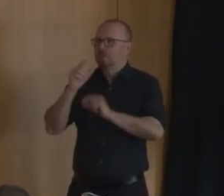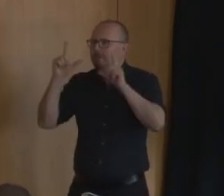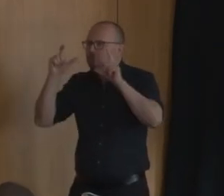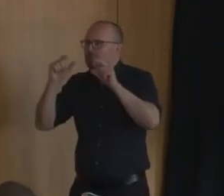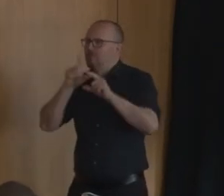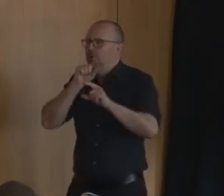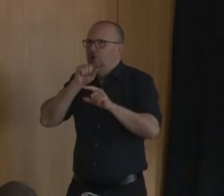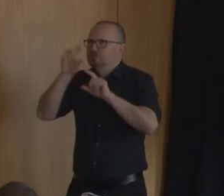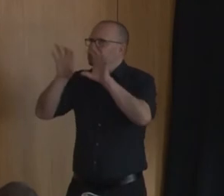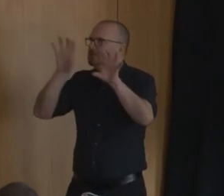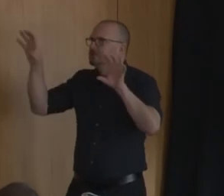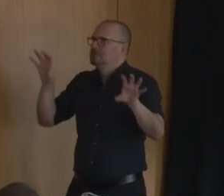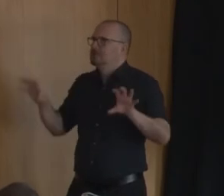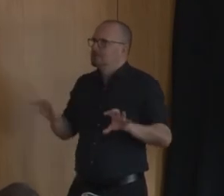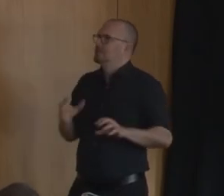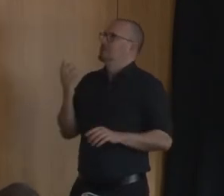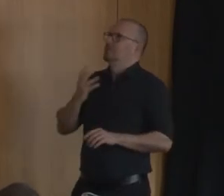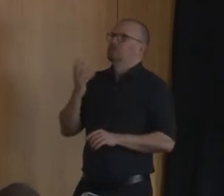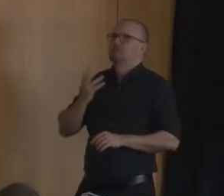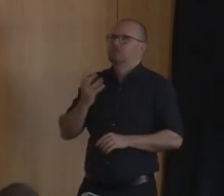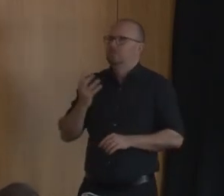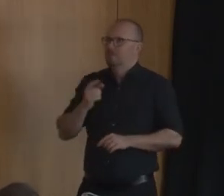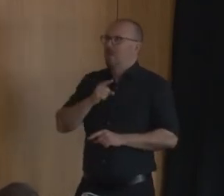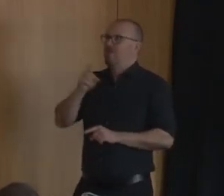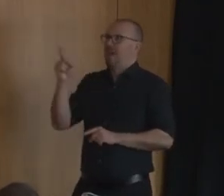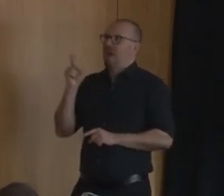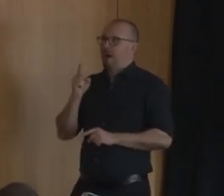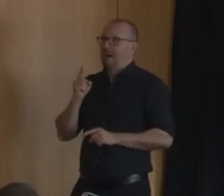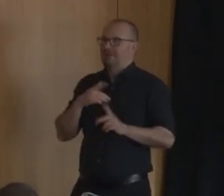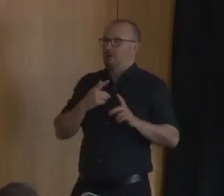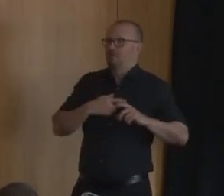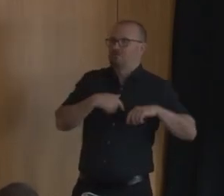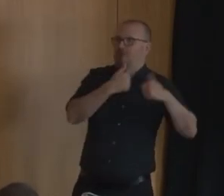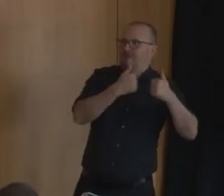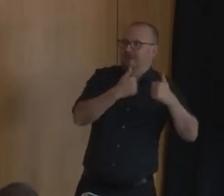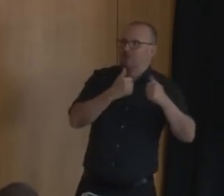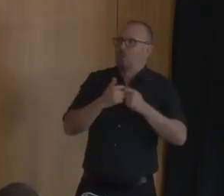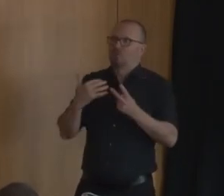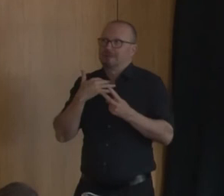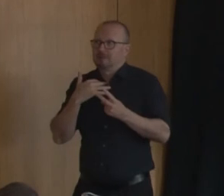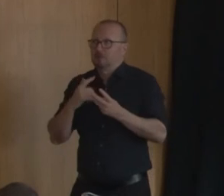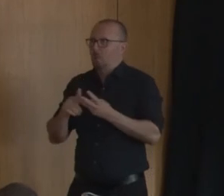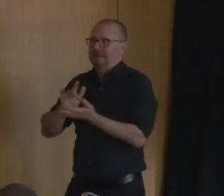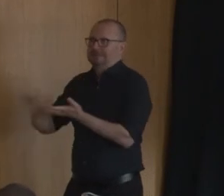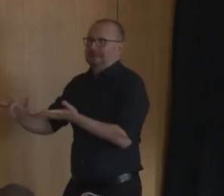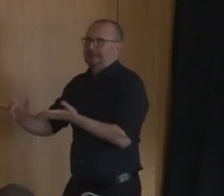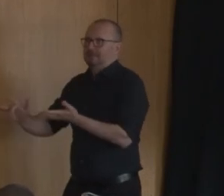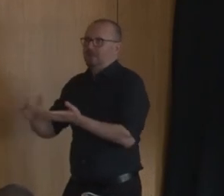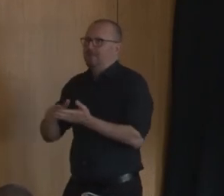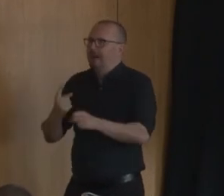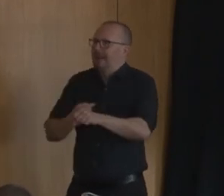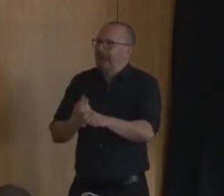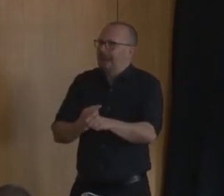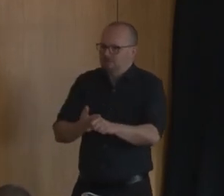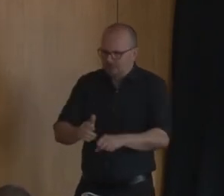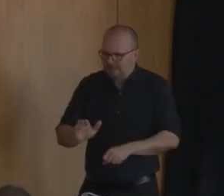you, but which are thriving, threatened, or extinct. And by touching eggs, you discover their status. You also